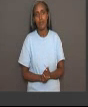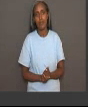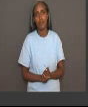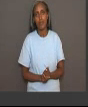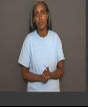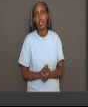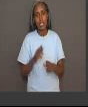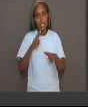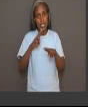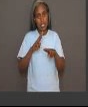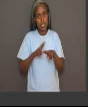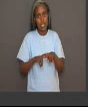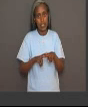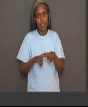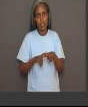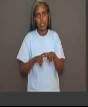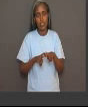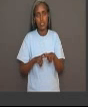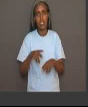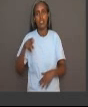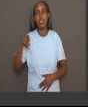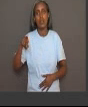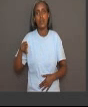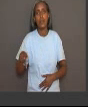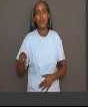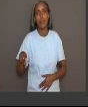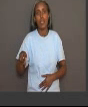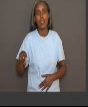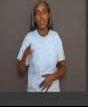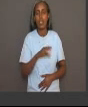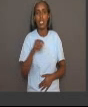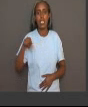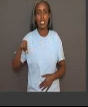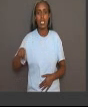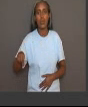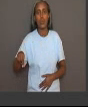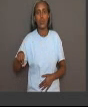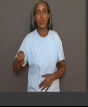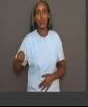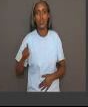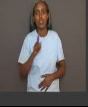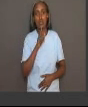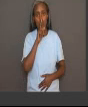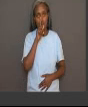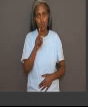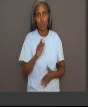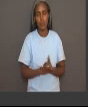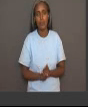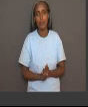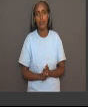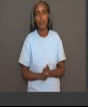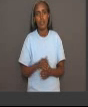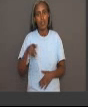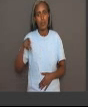It states that if P and Q is true,